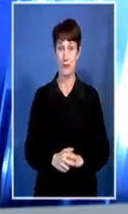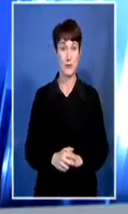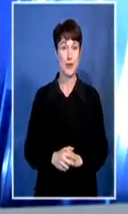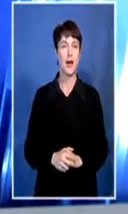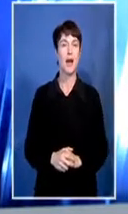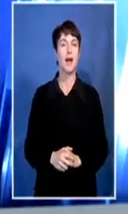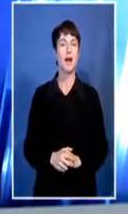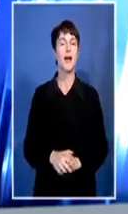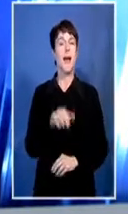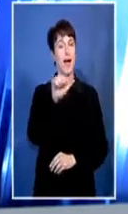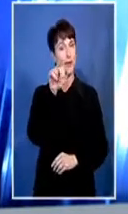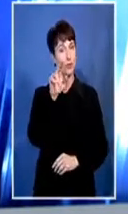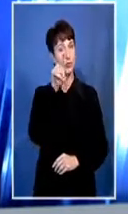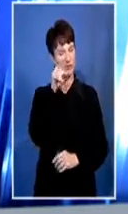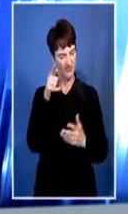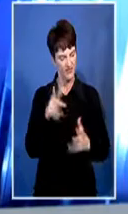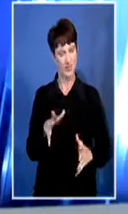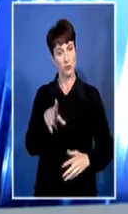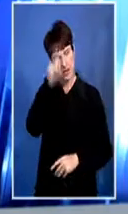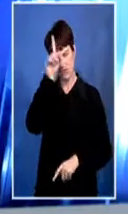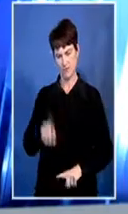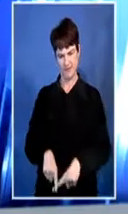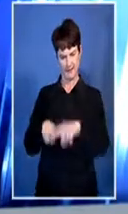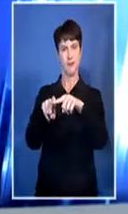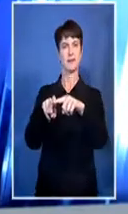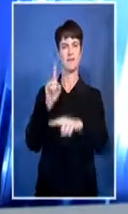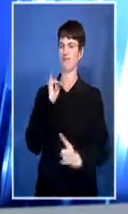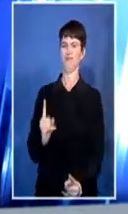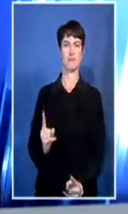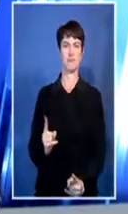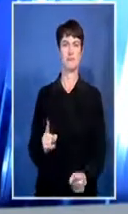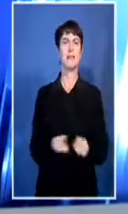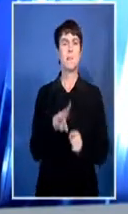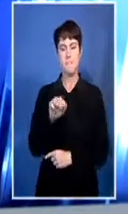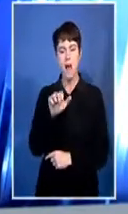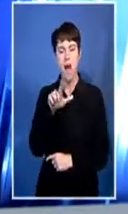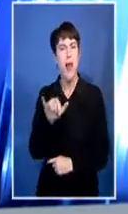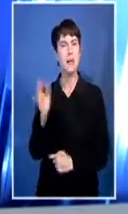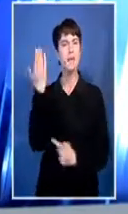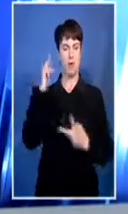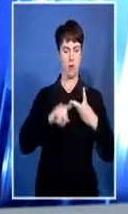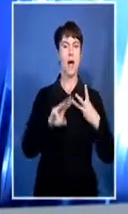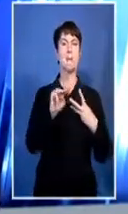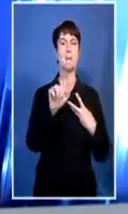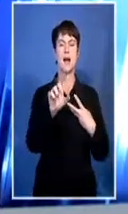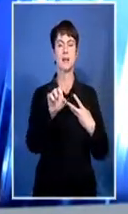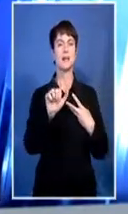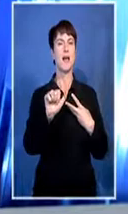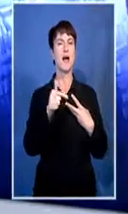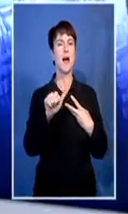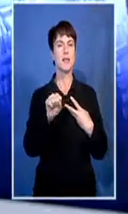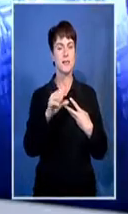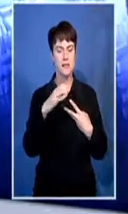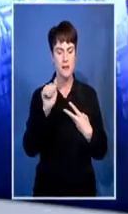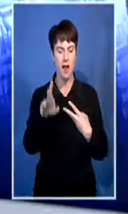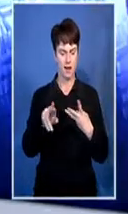took the right decision in suspending Egypt in much the same way as it suspended Mali in the past, Madagascar, Central African Republic,